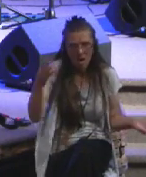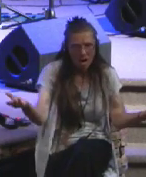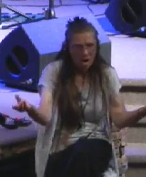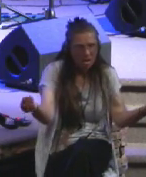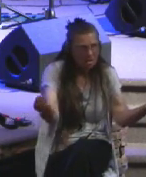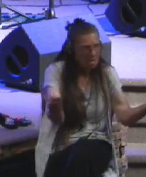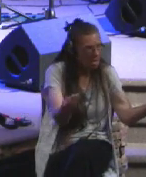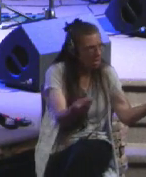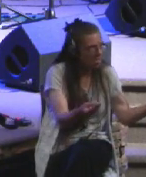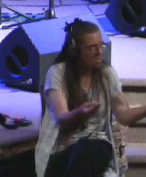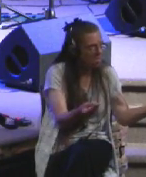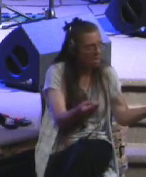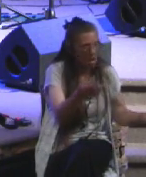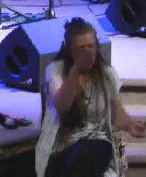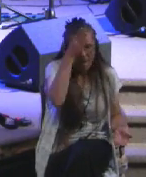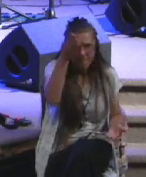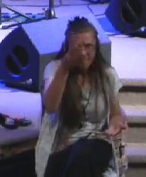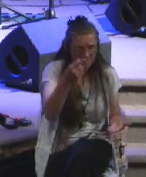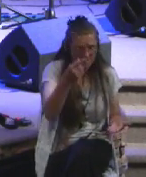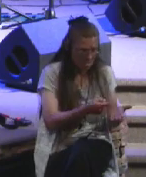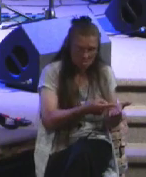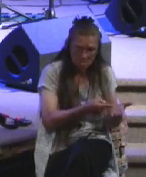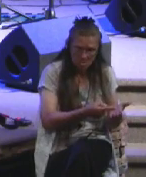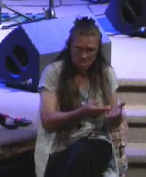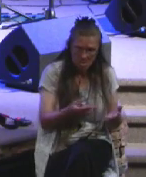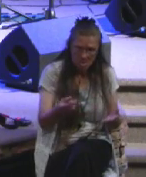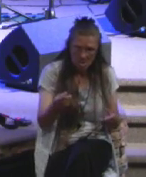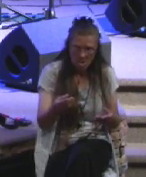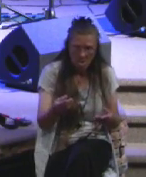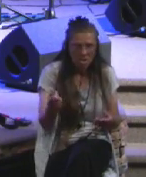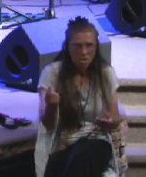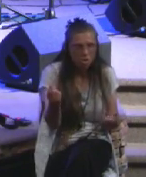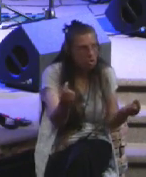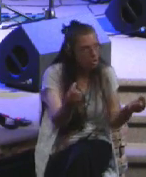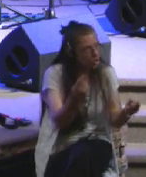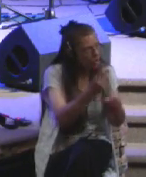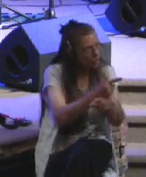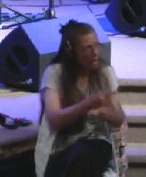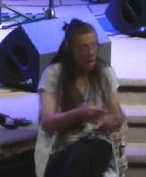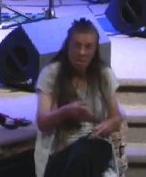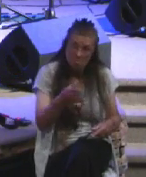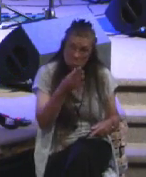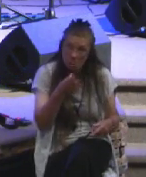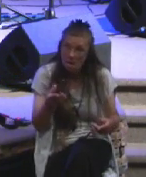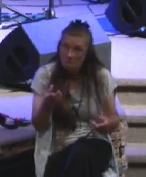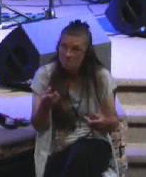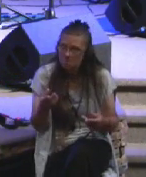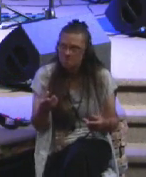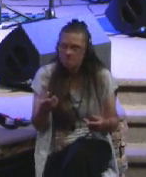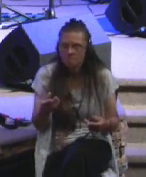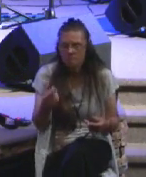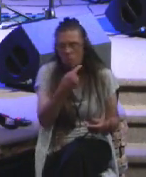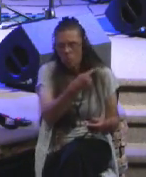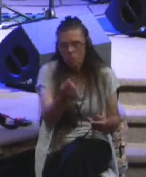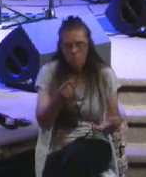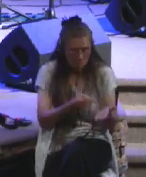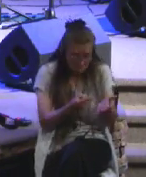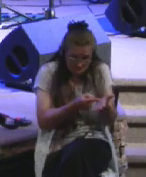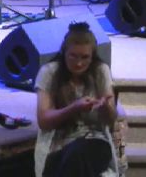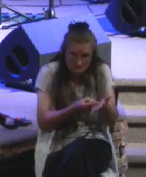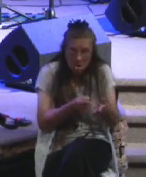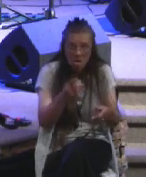when fathers determine to do things right, listen to me, dads. Listen to me, moms. When as parents we determine to